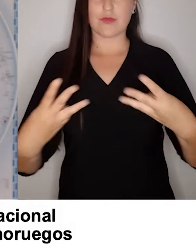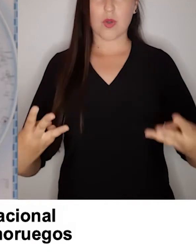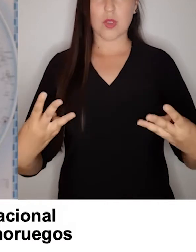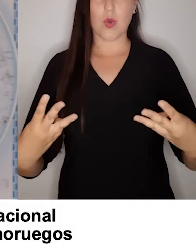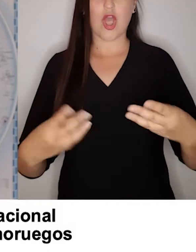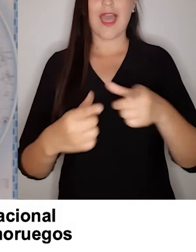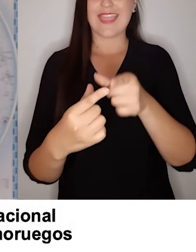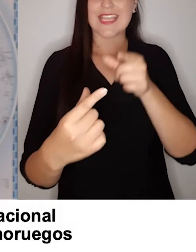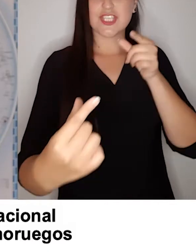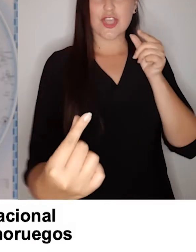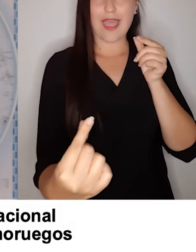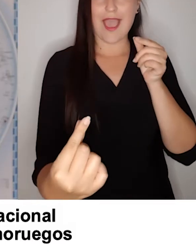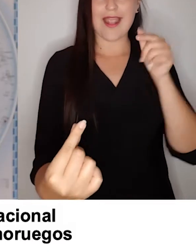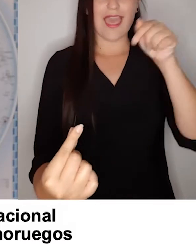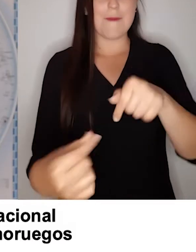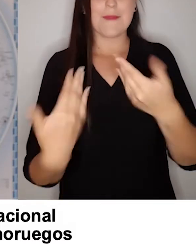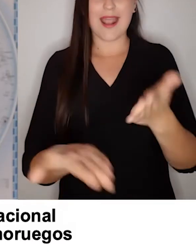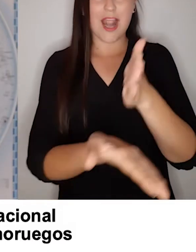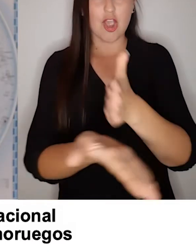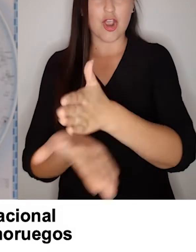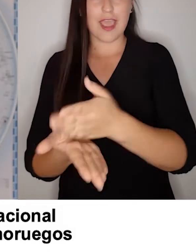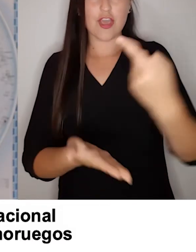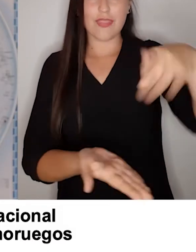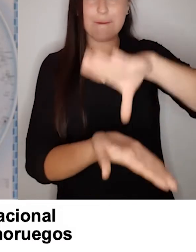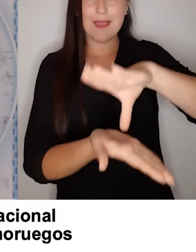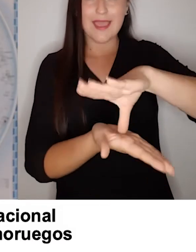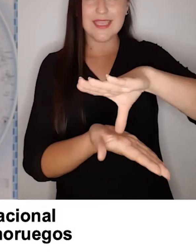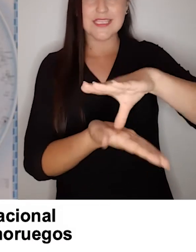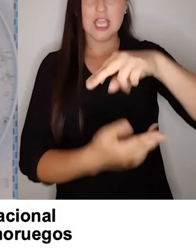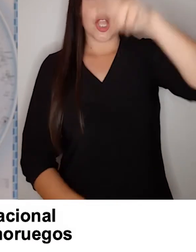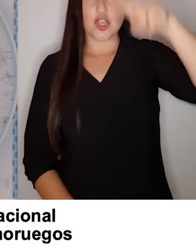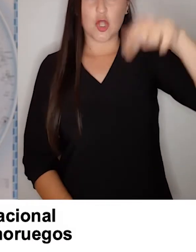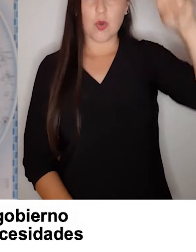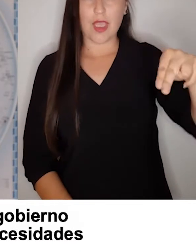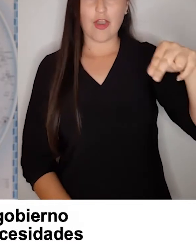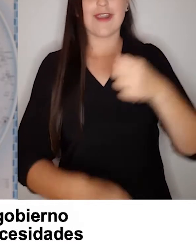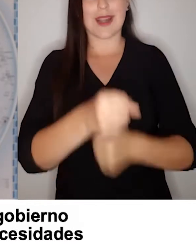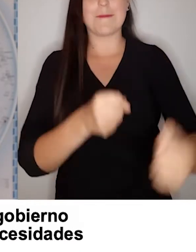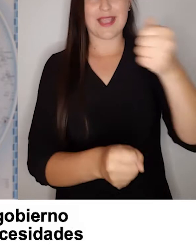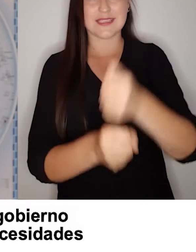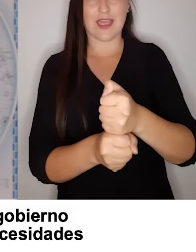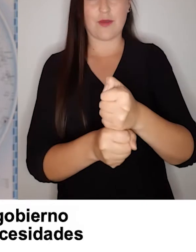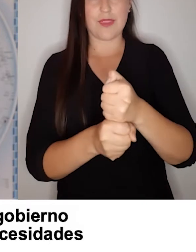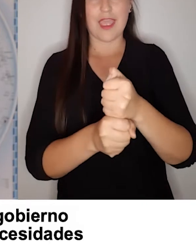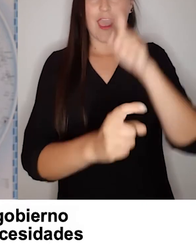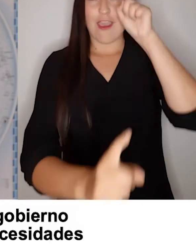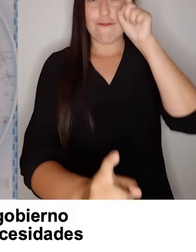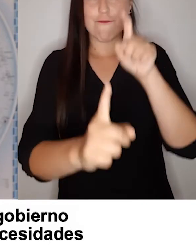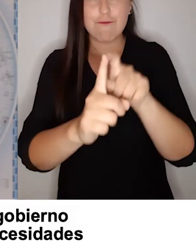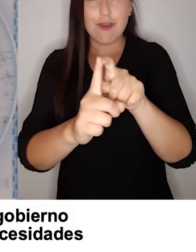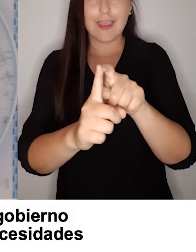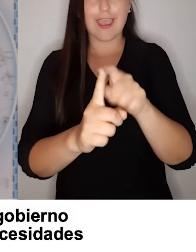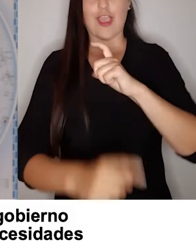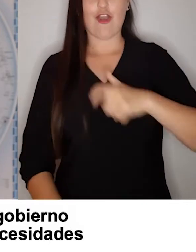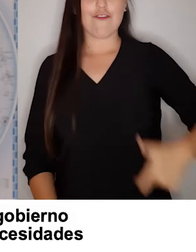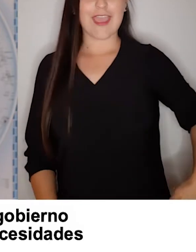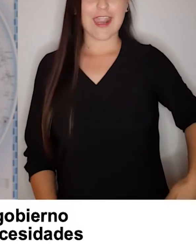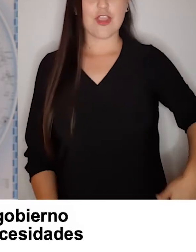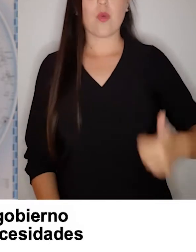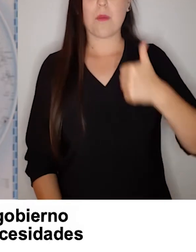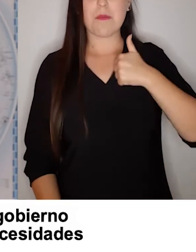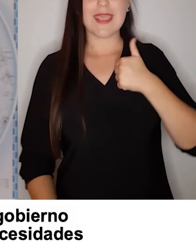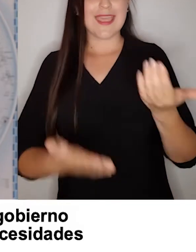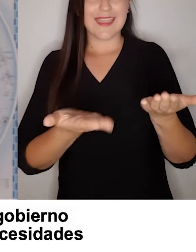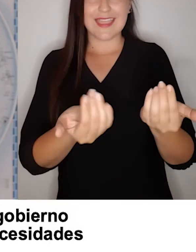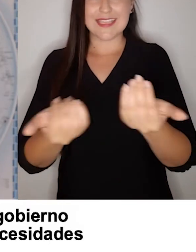Currently, the National Core Curriculum and Quality Frame for Norwegian schools is being replaced. The focus of the government has